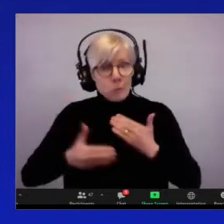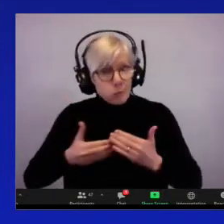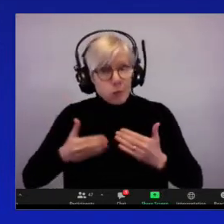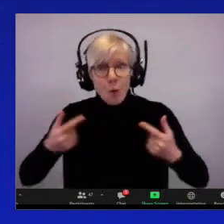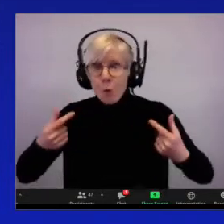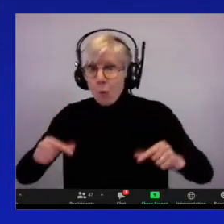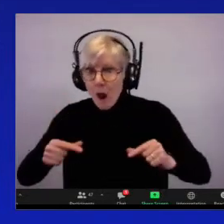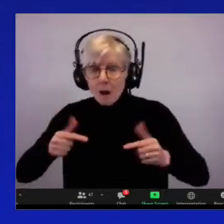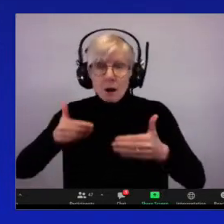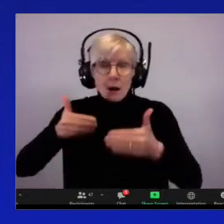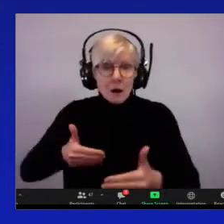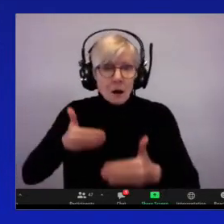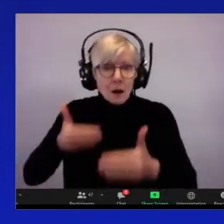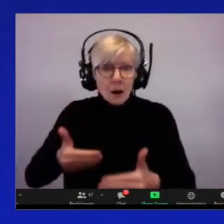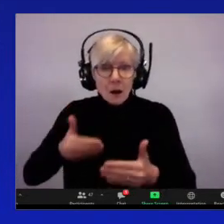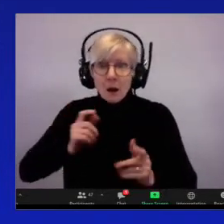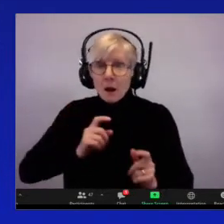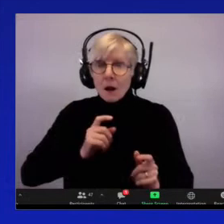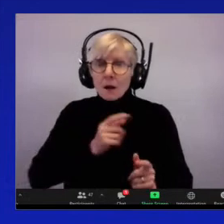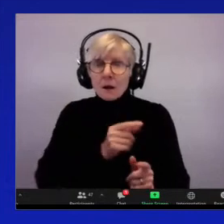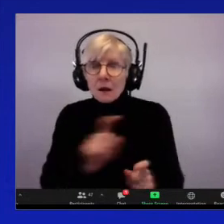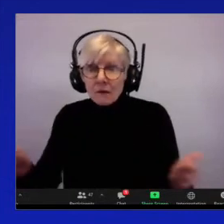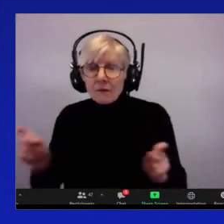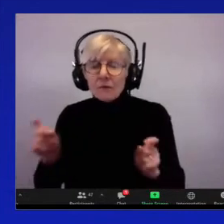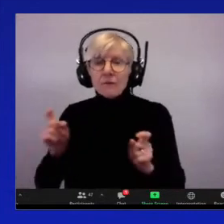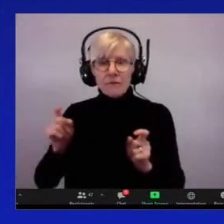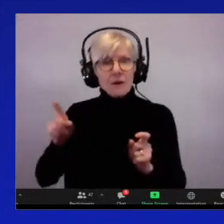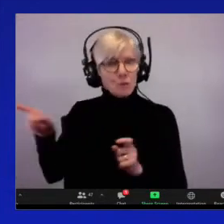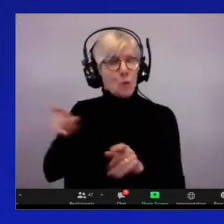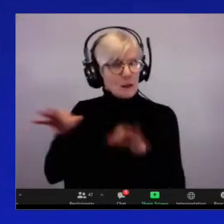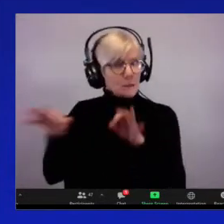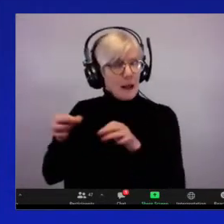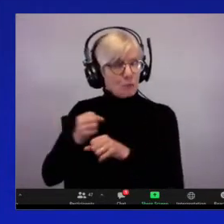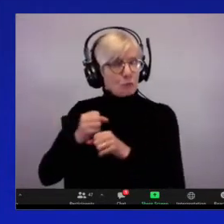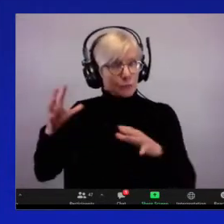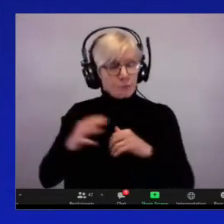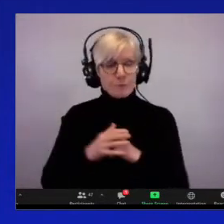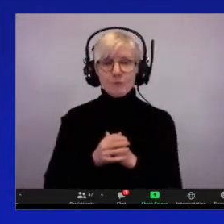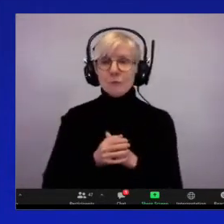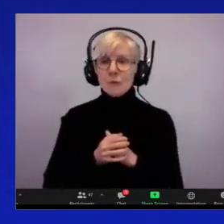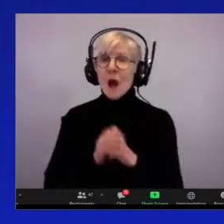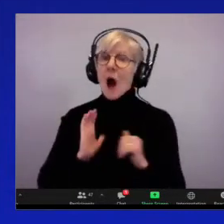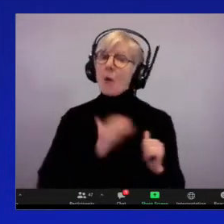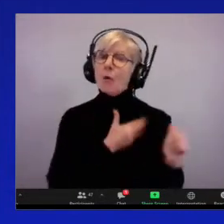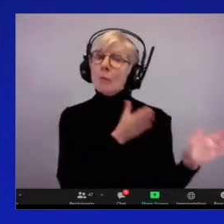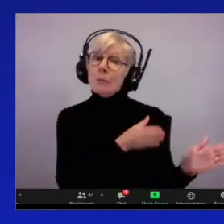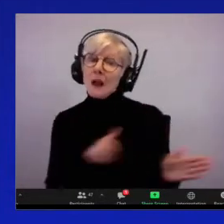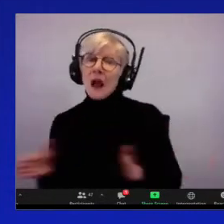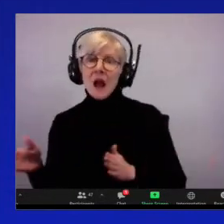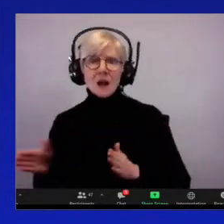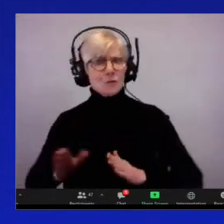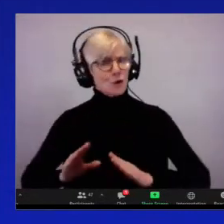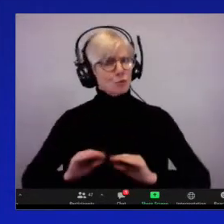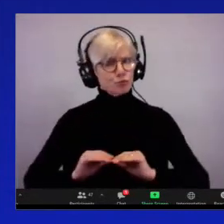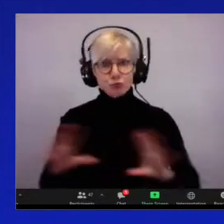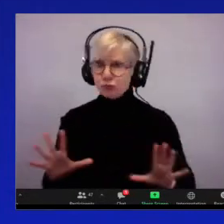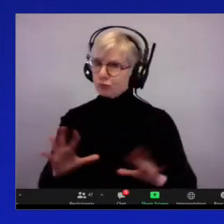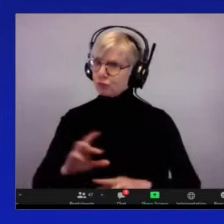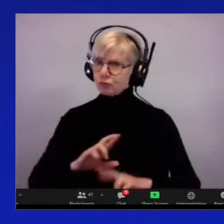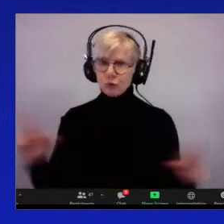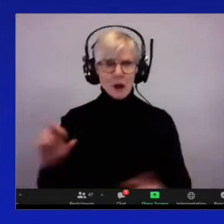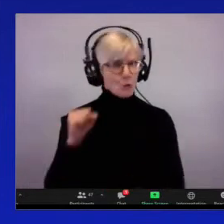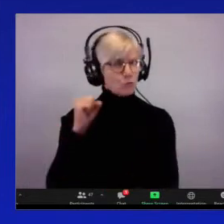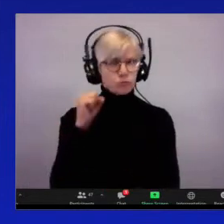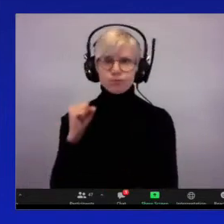approach for distribution shortly. As you'll hear today, we have a solid plan and we are ready to ramp up very quickly.